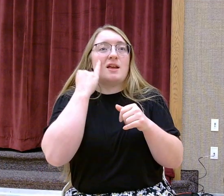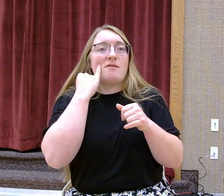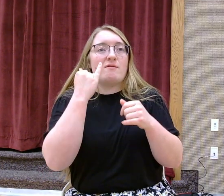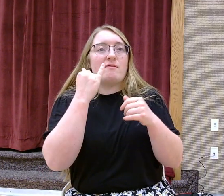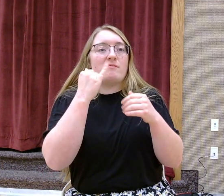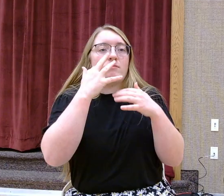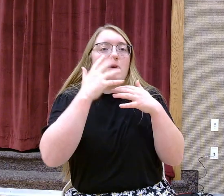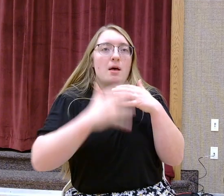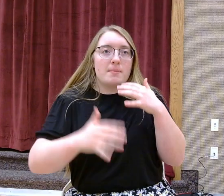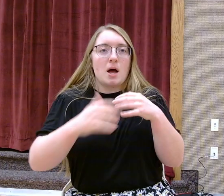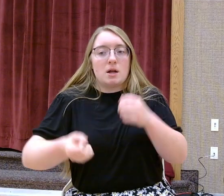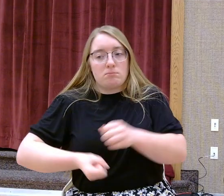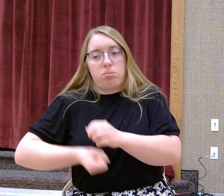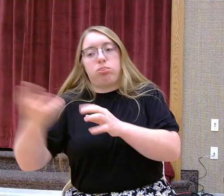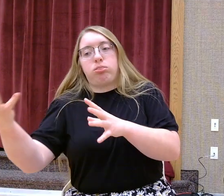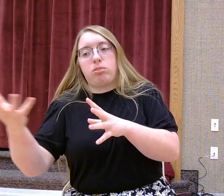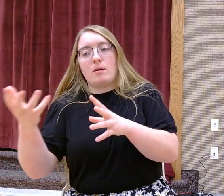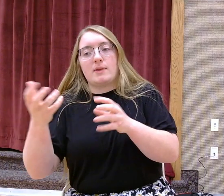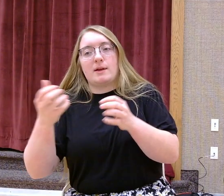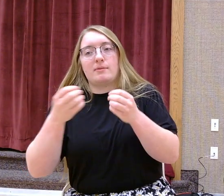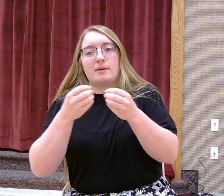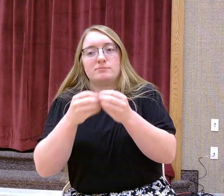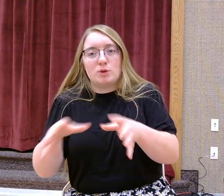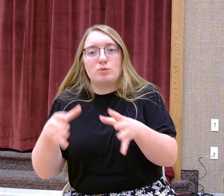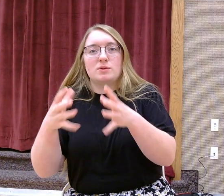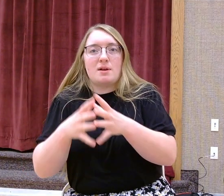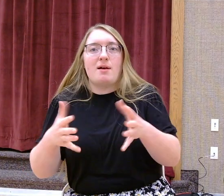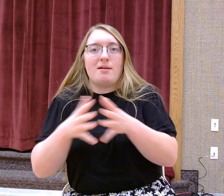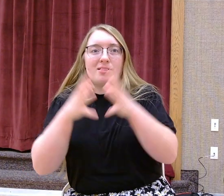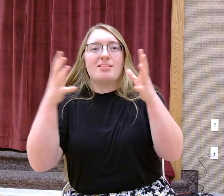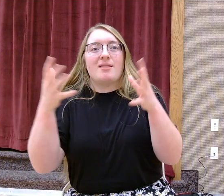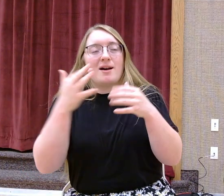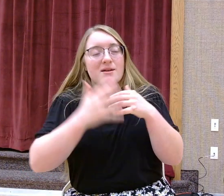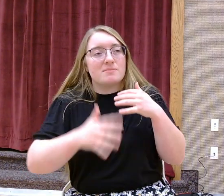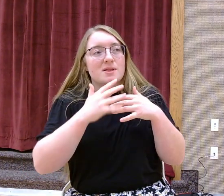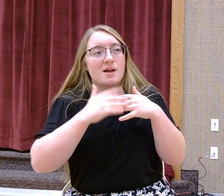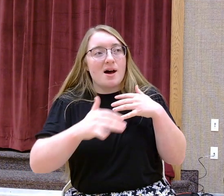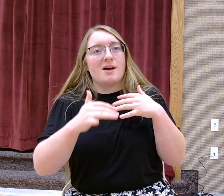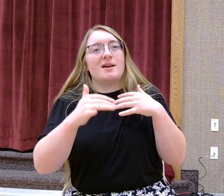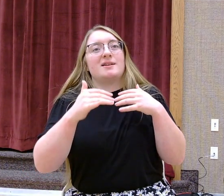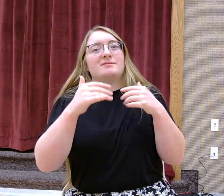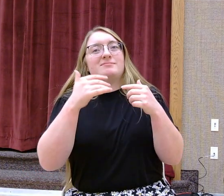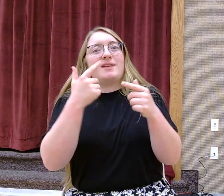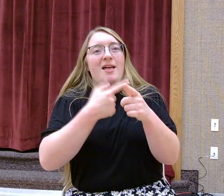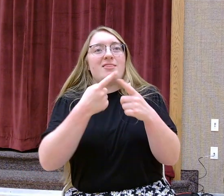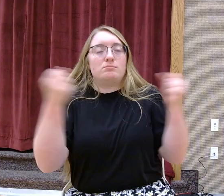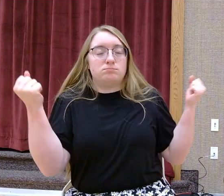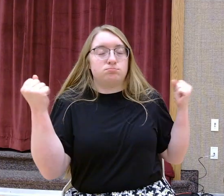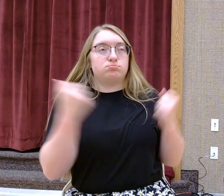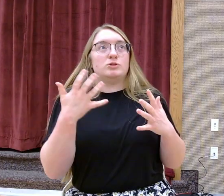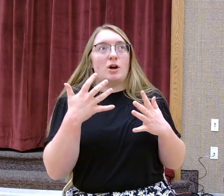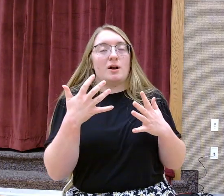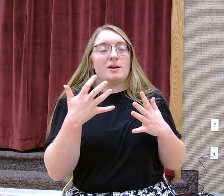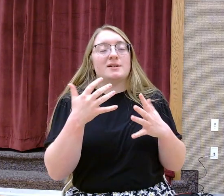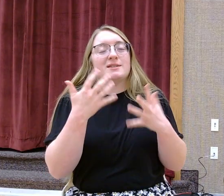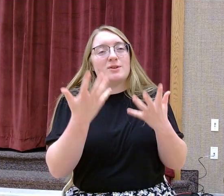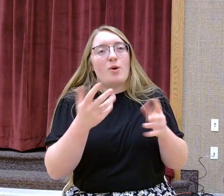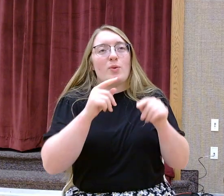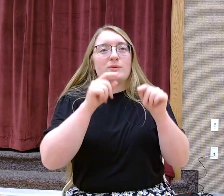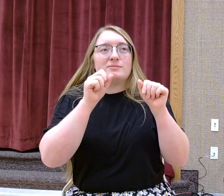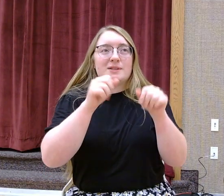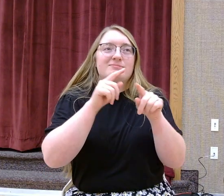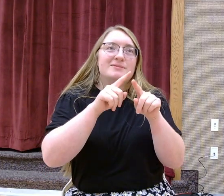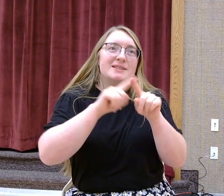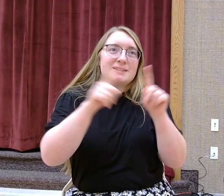because they're bleeding out so much, you're going to try and control the bleeding. And that's one way to stop the shock. So there's different types of shock and